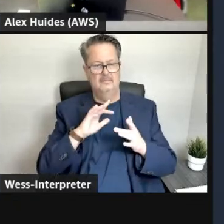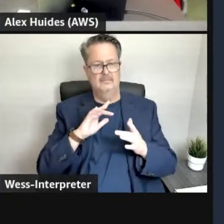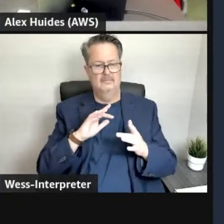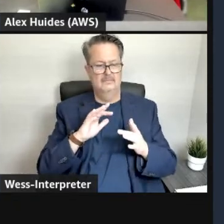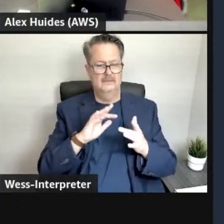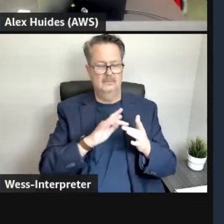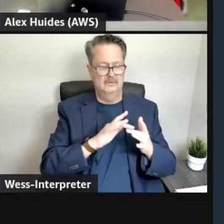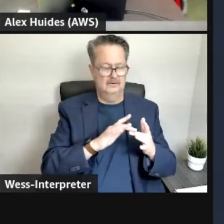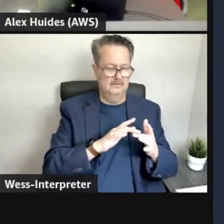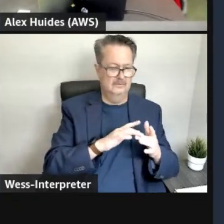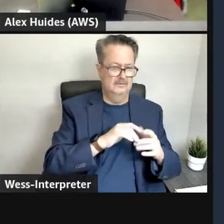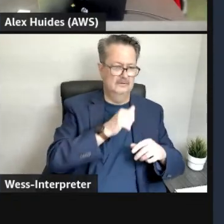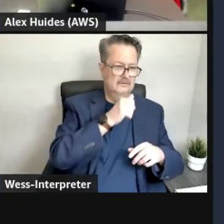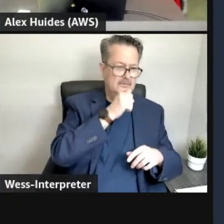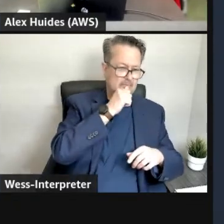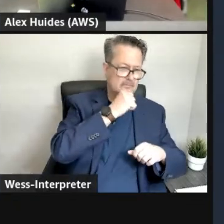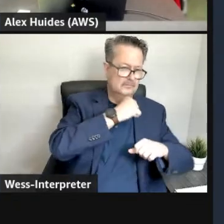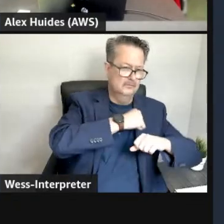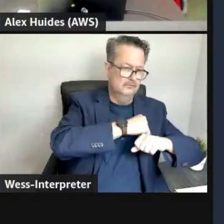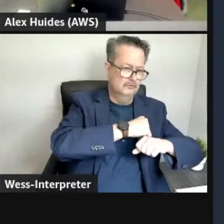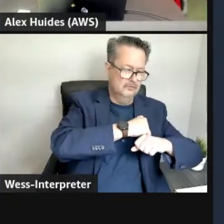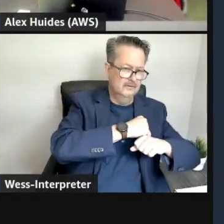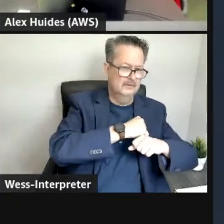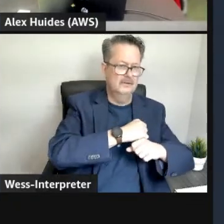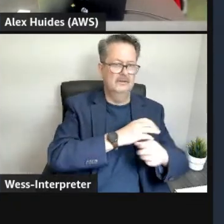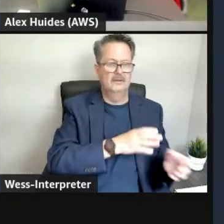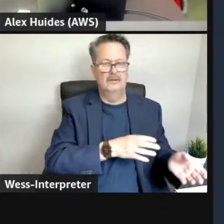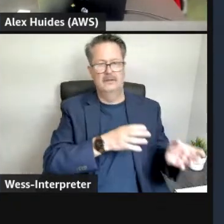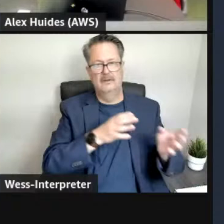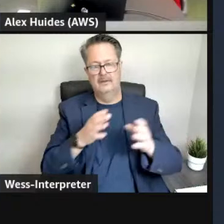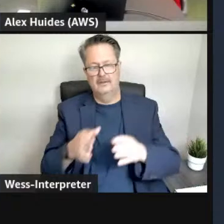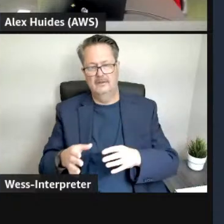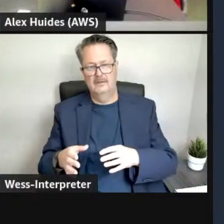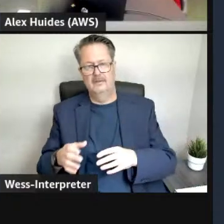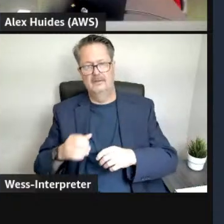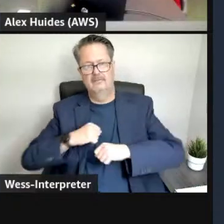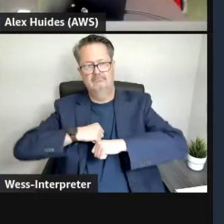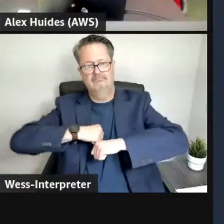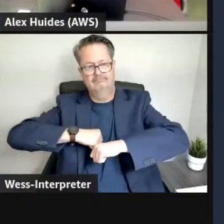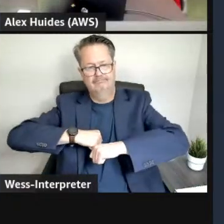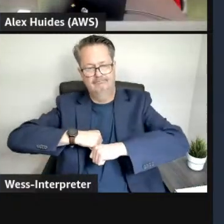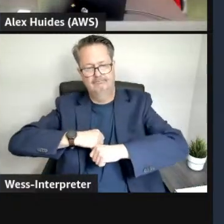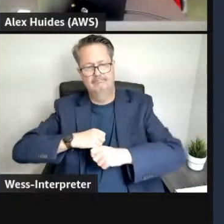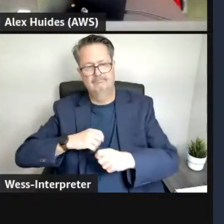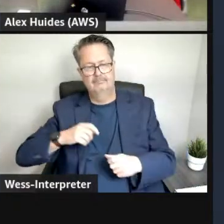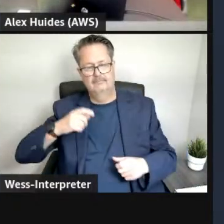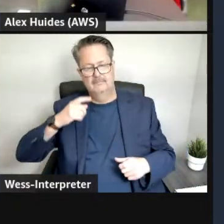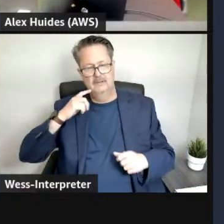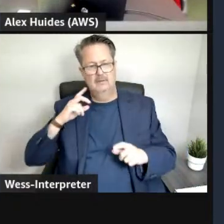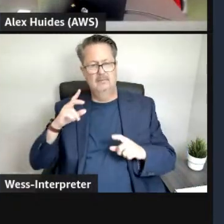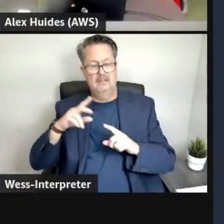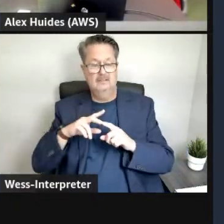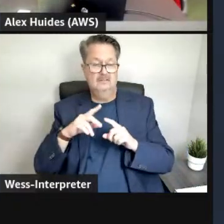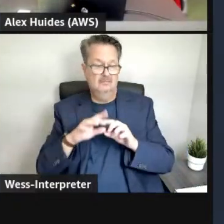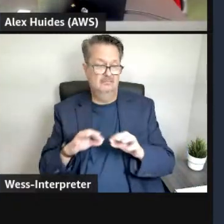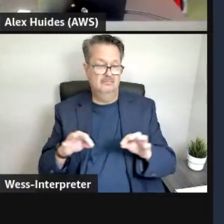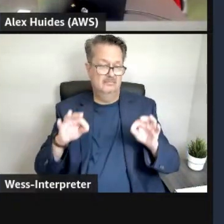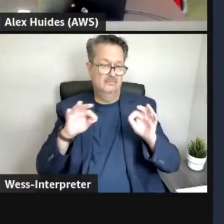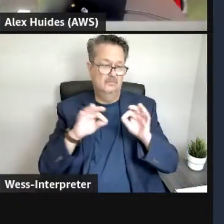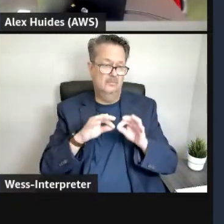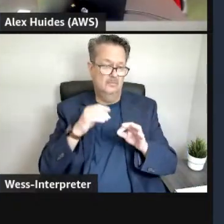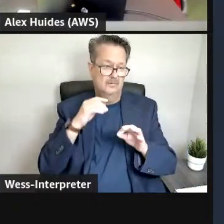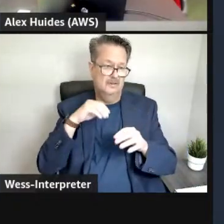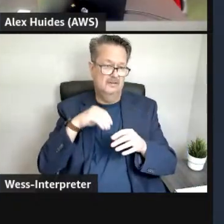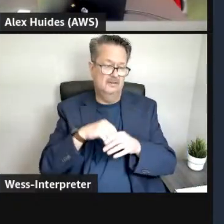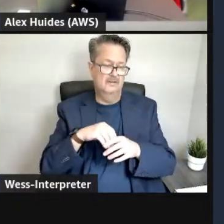the security and observability. You mentioned the observability of your application, because this is really important in a distributed system.